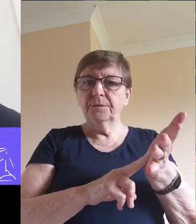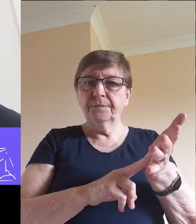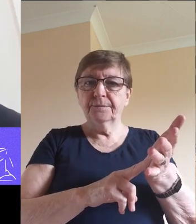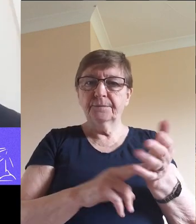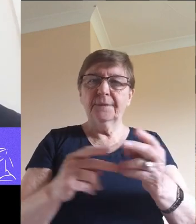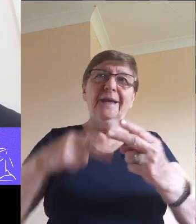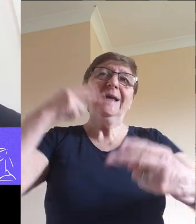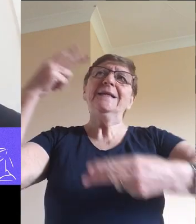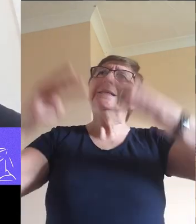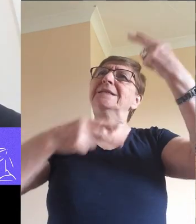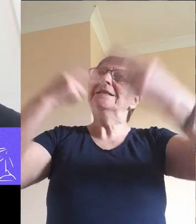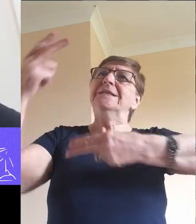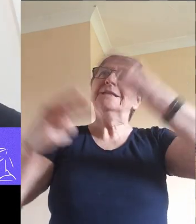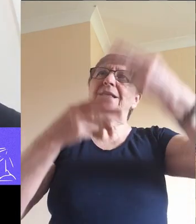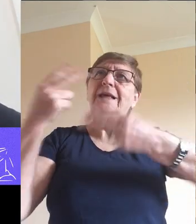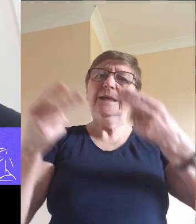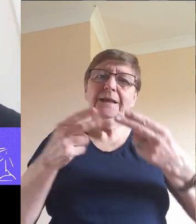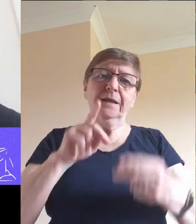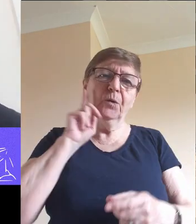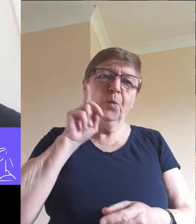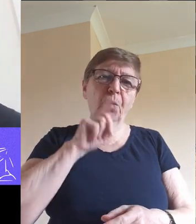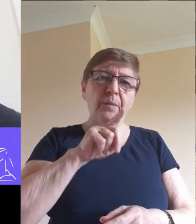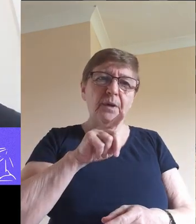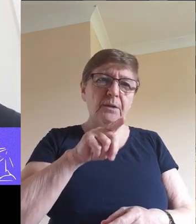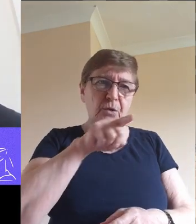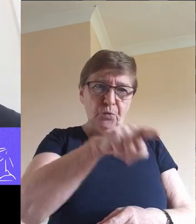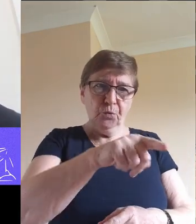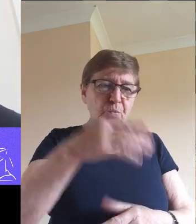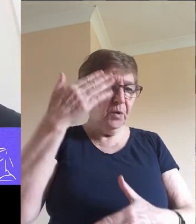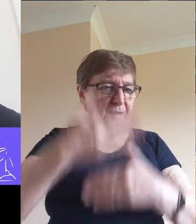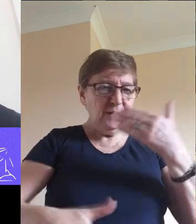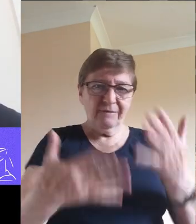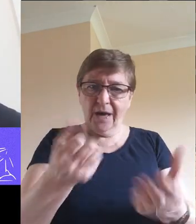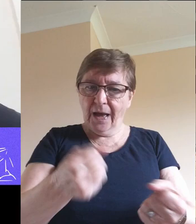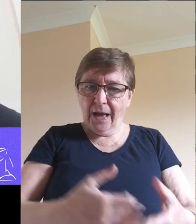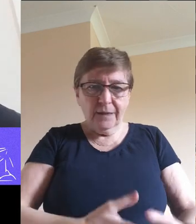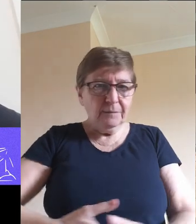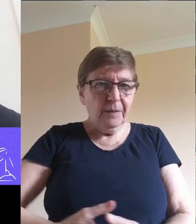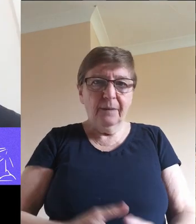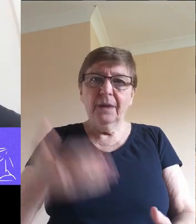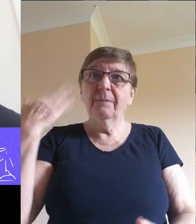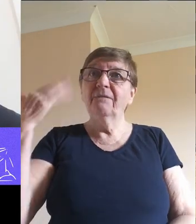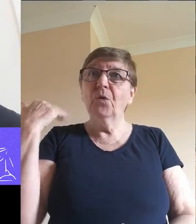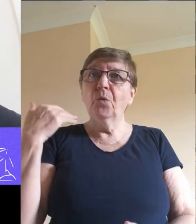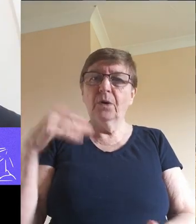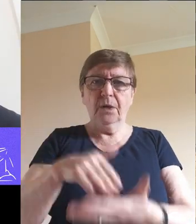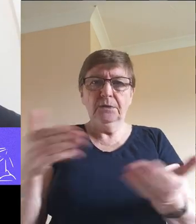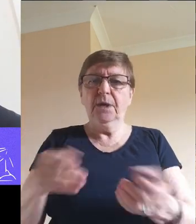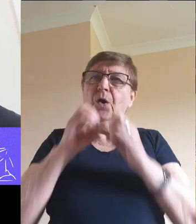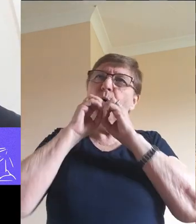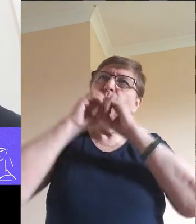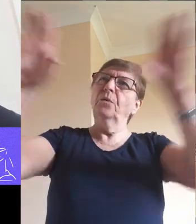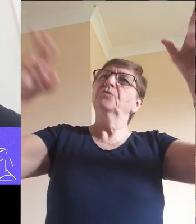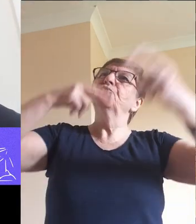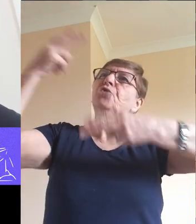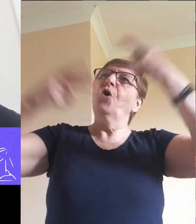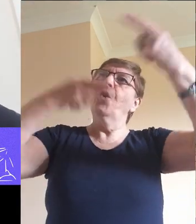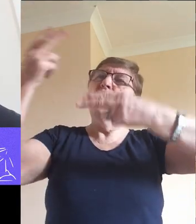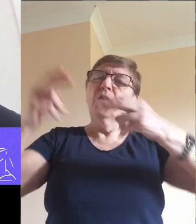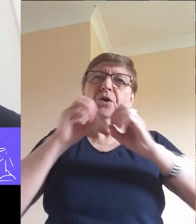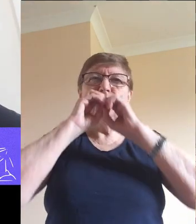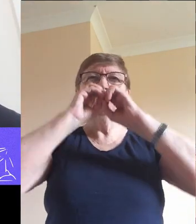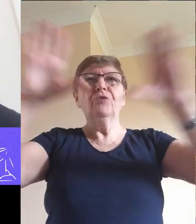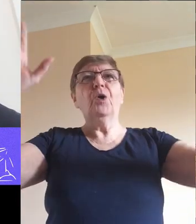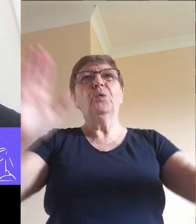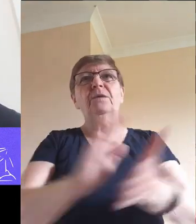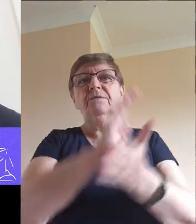Sing, barren woman, you who never bore a child, burst into song, shout for joy. You